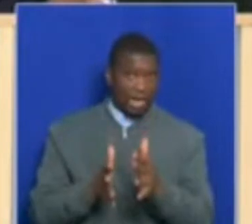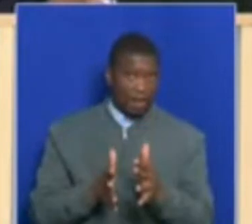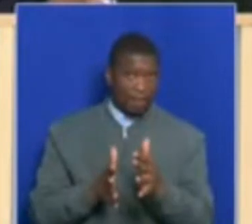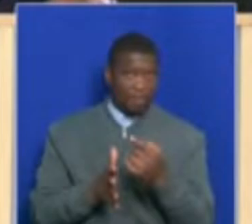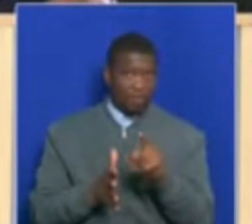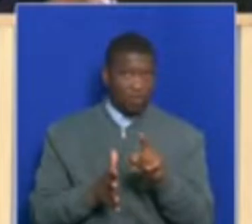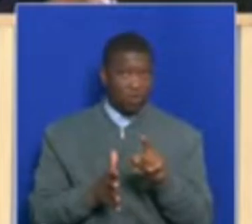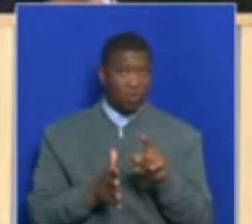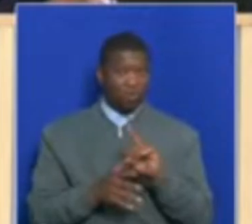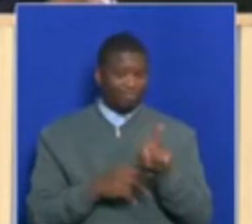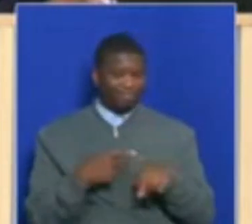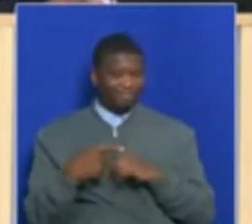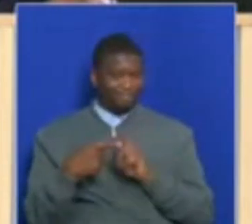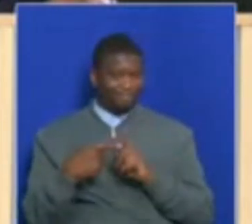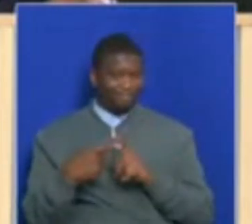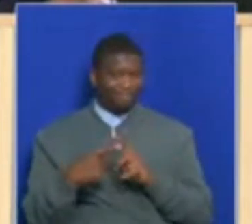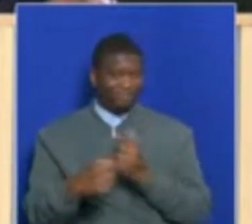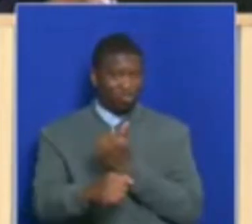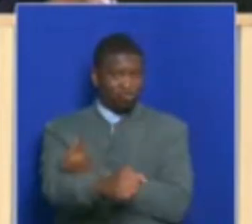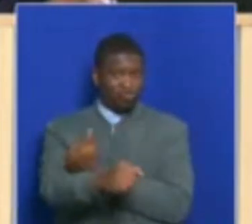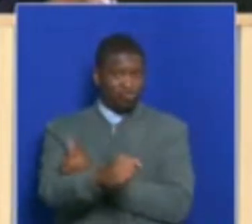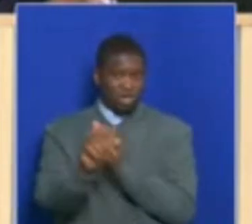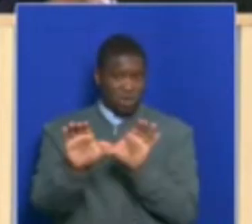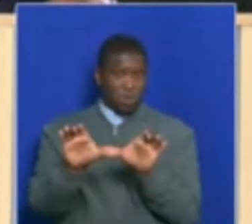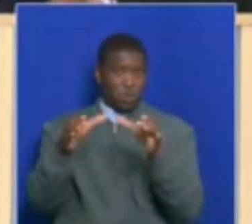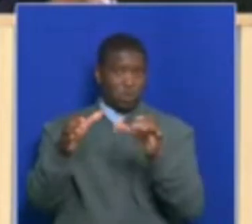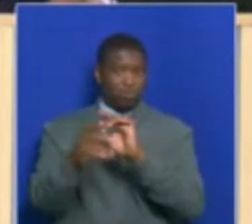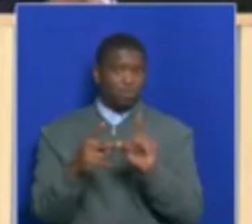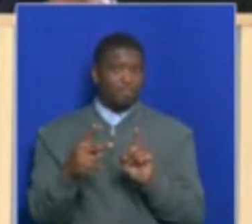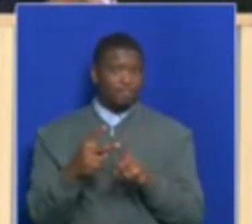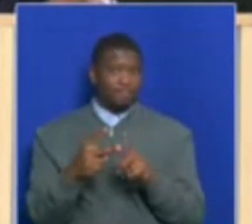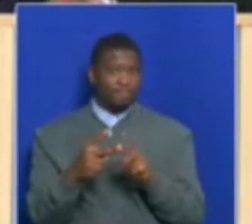about Mr. Loftus. Do they have names, these gangs?